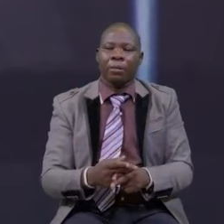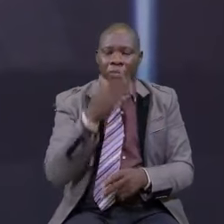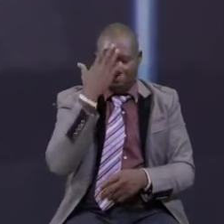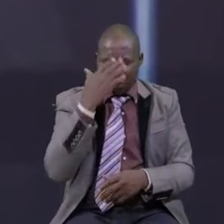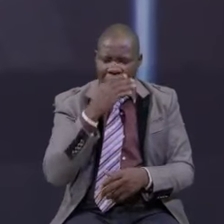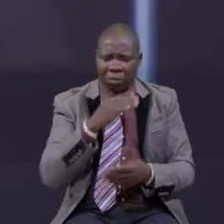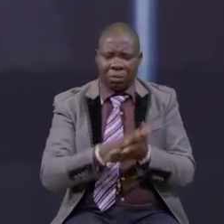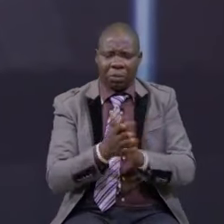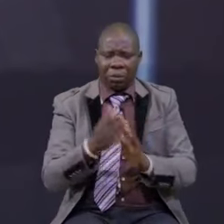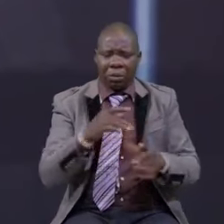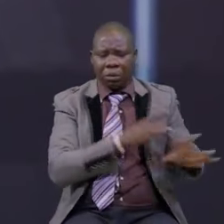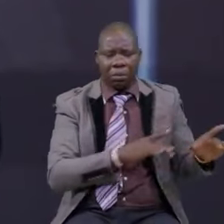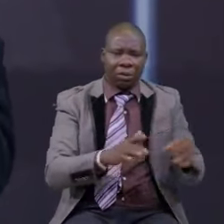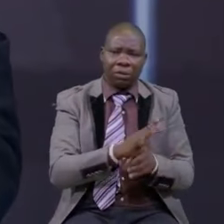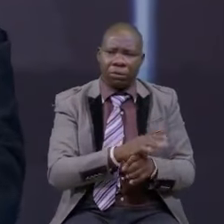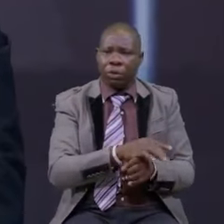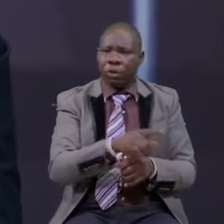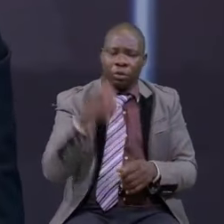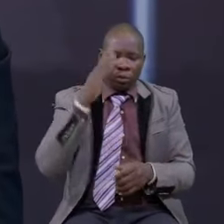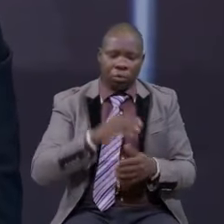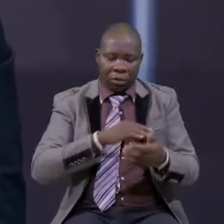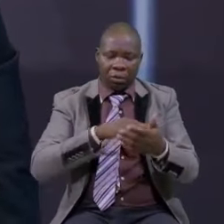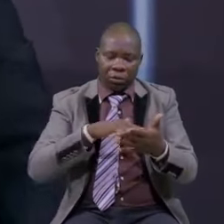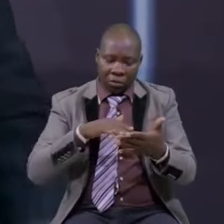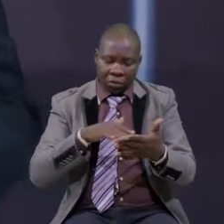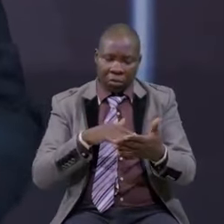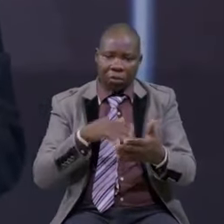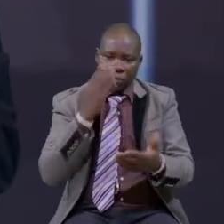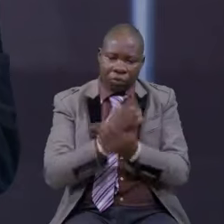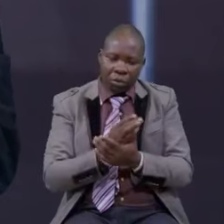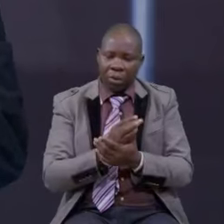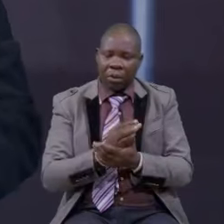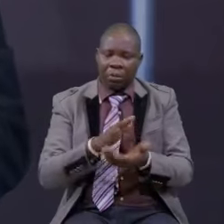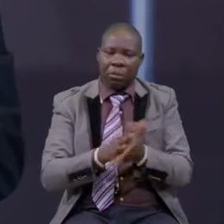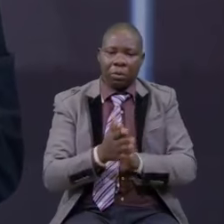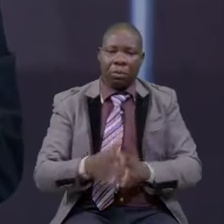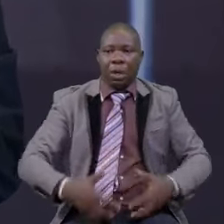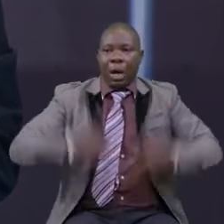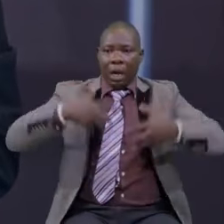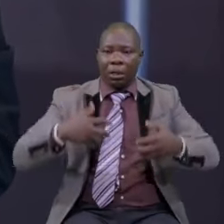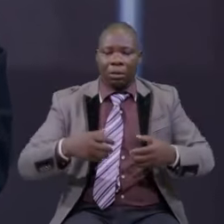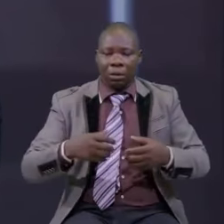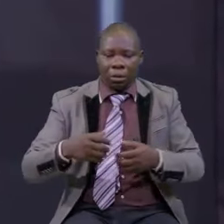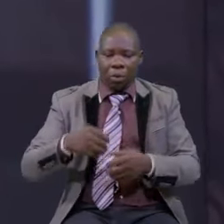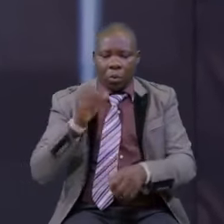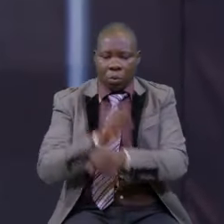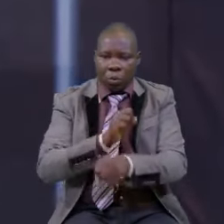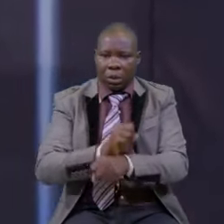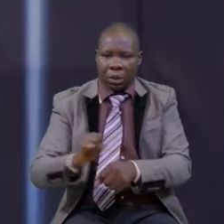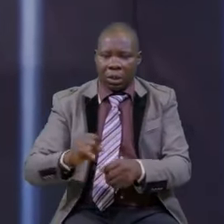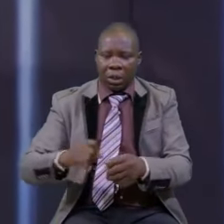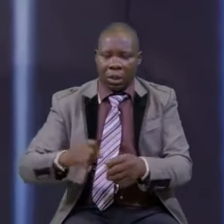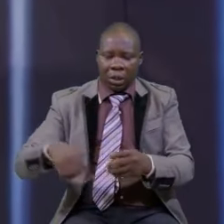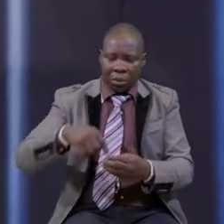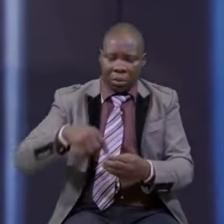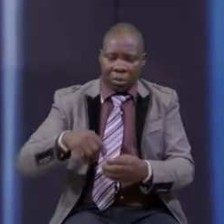merciful, you're going to stop being aggressive, walking about, moving about, living in